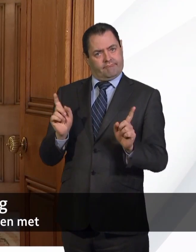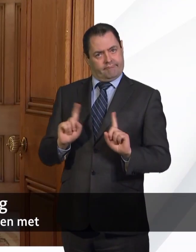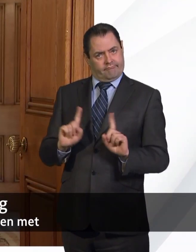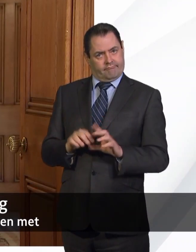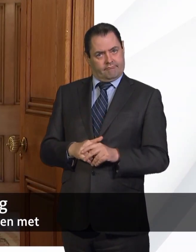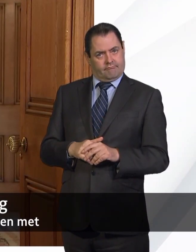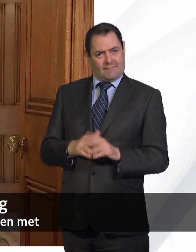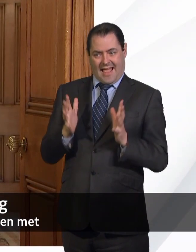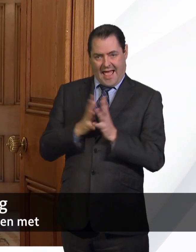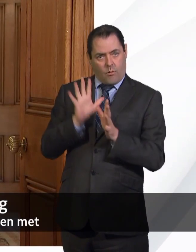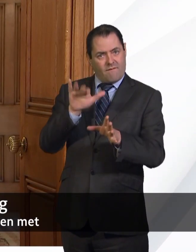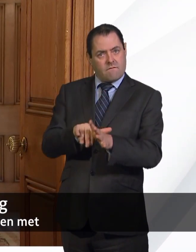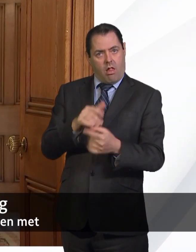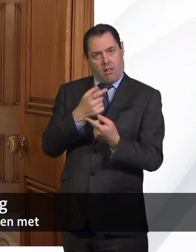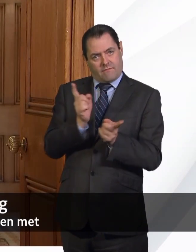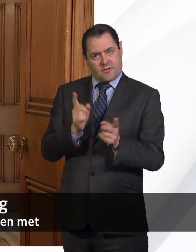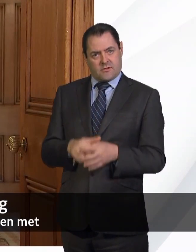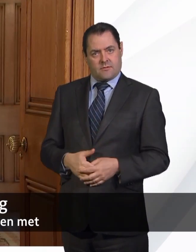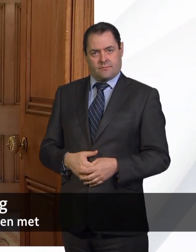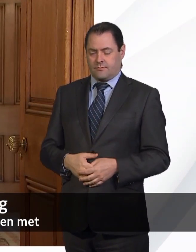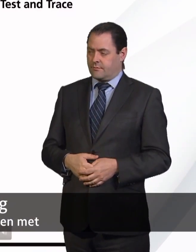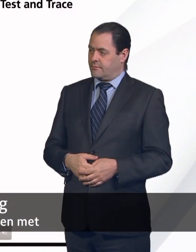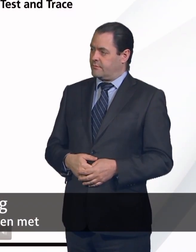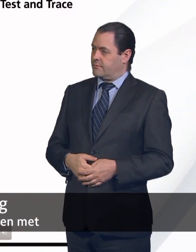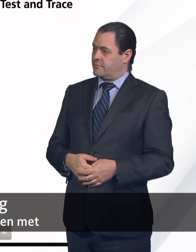do to play our part.